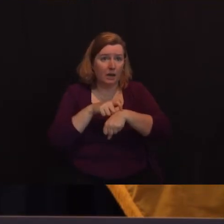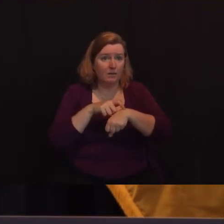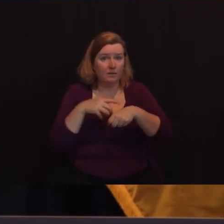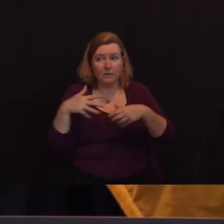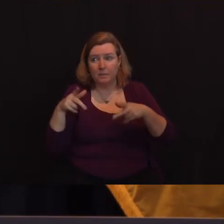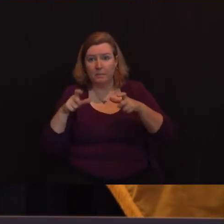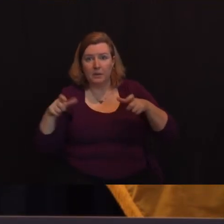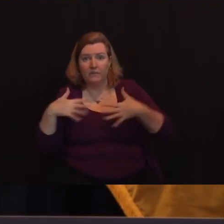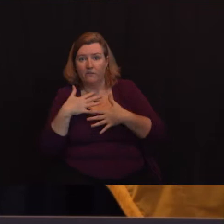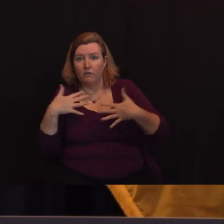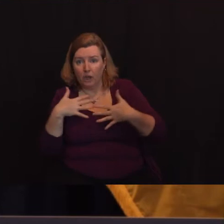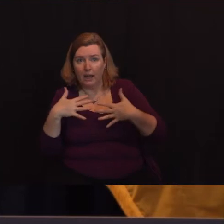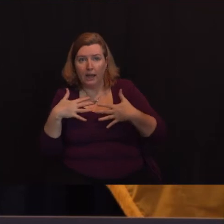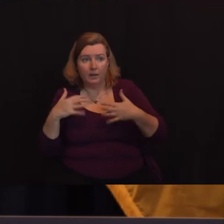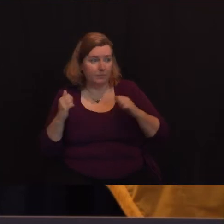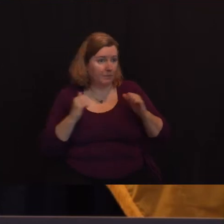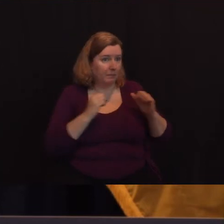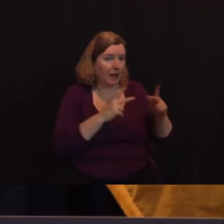into the water, as it were.